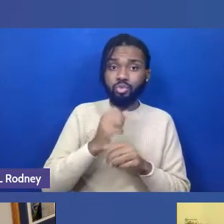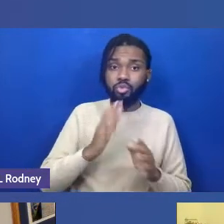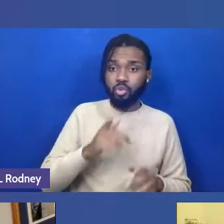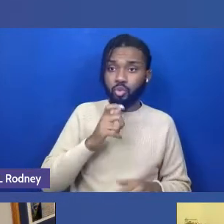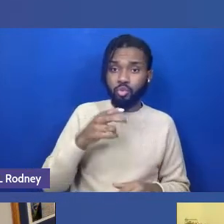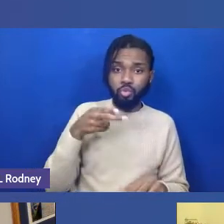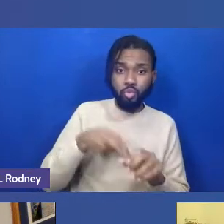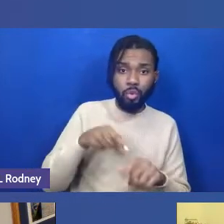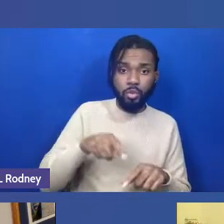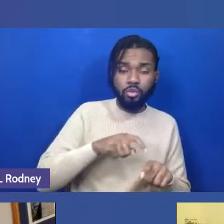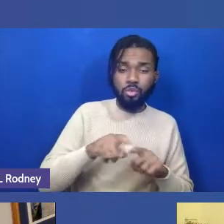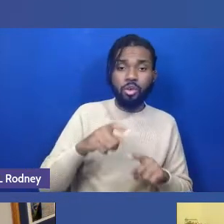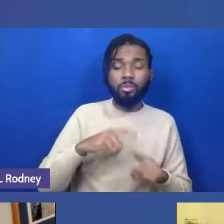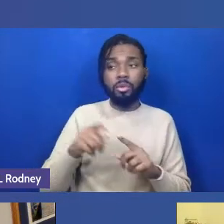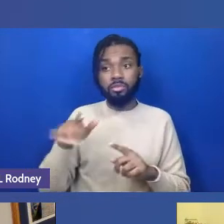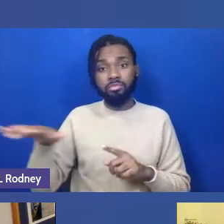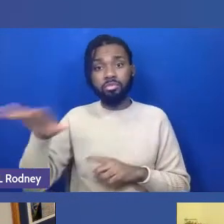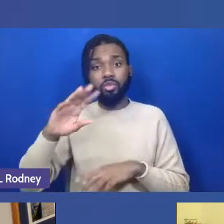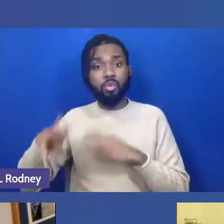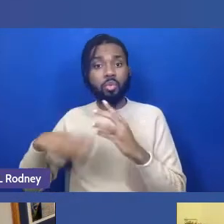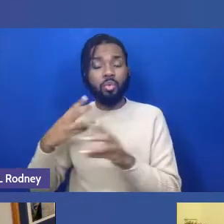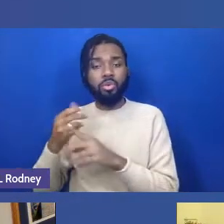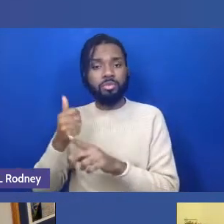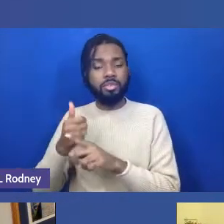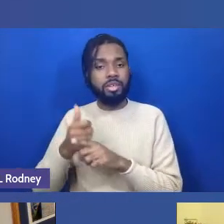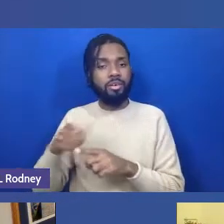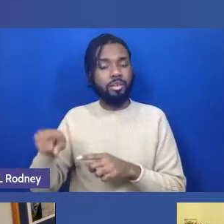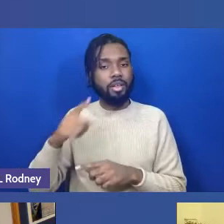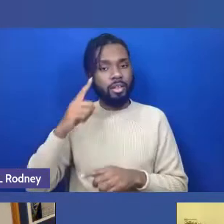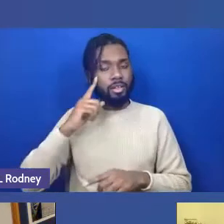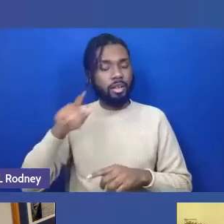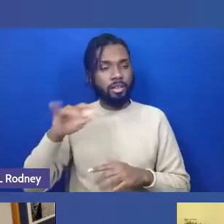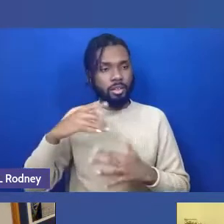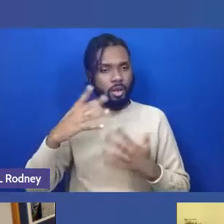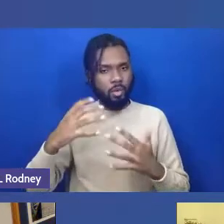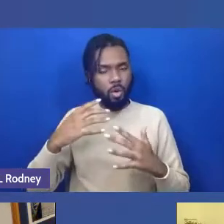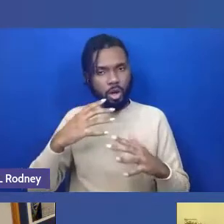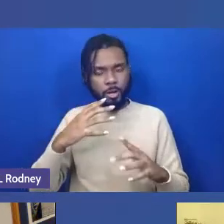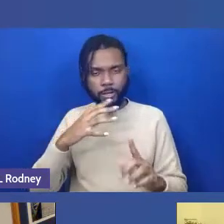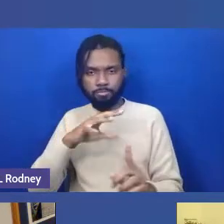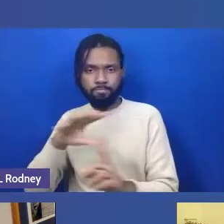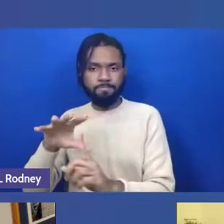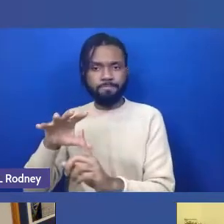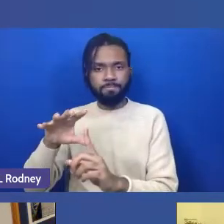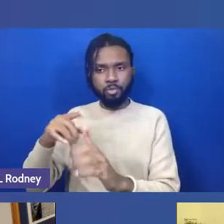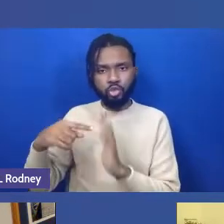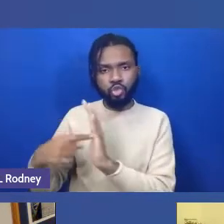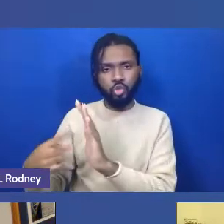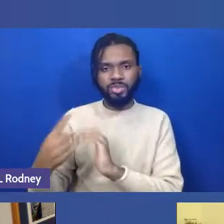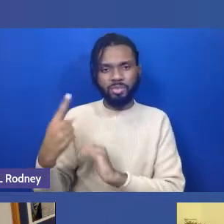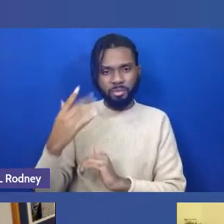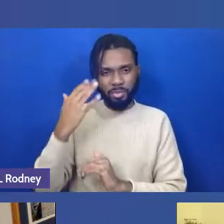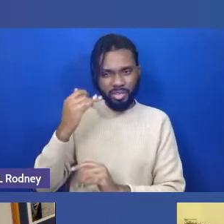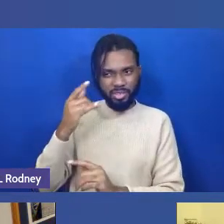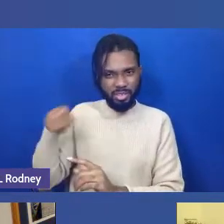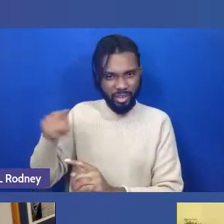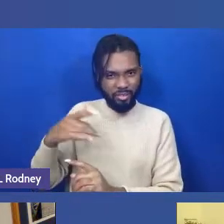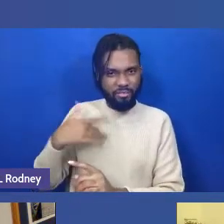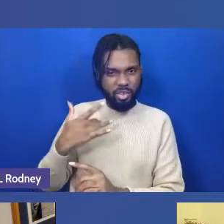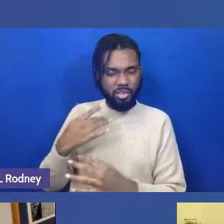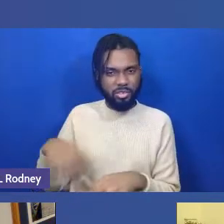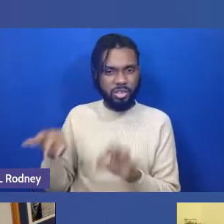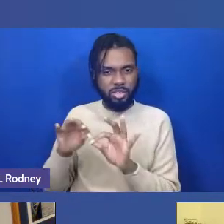they're choosing to activate a piece of theater because they think it's necessary. And I choose to go after work that I